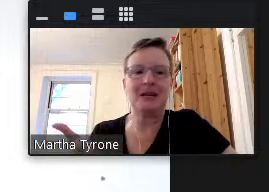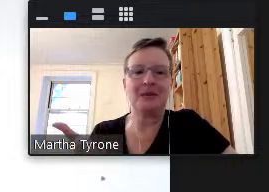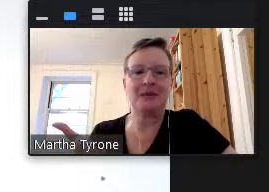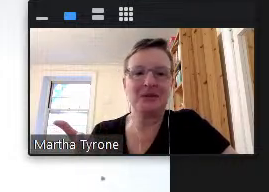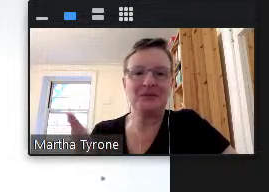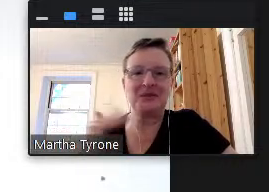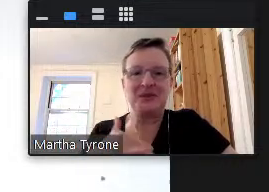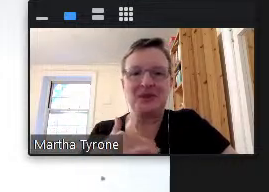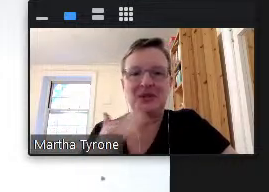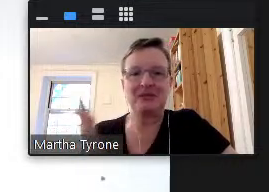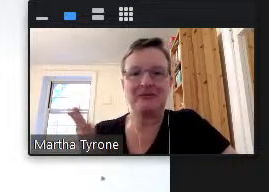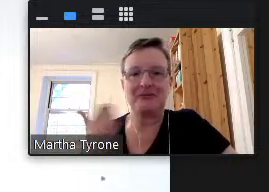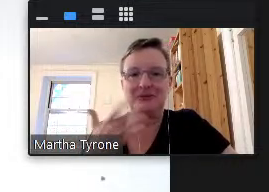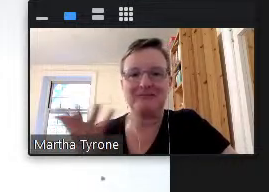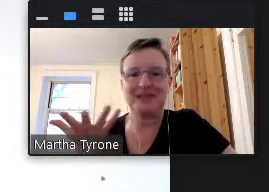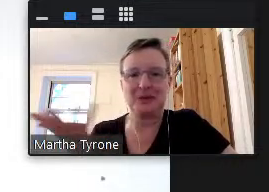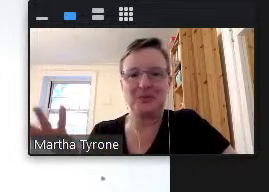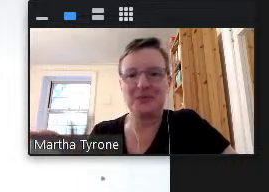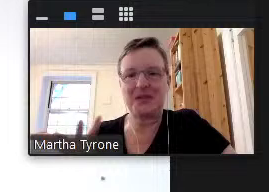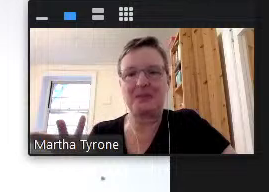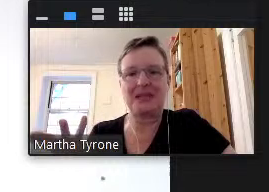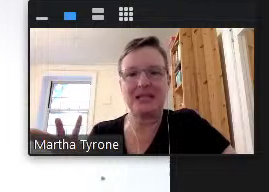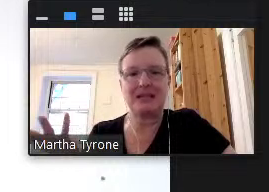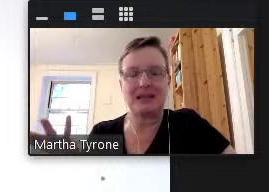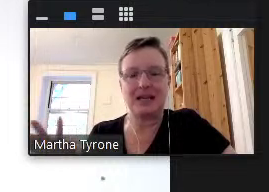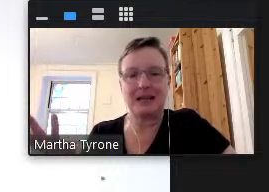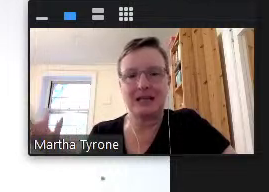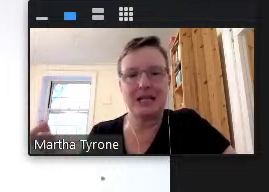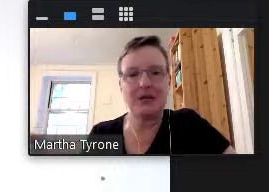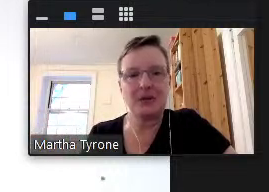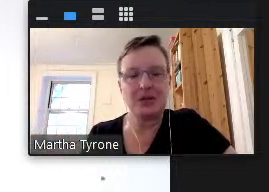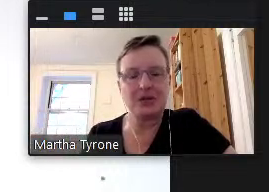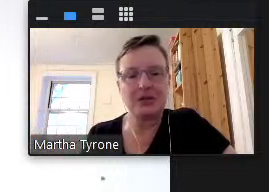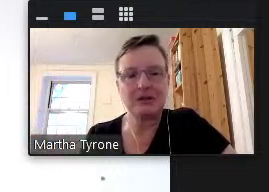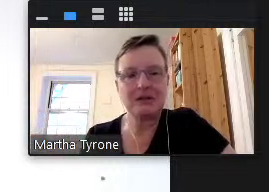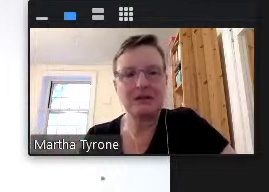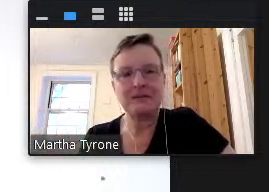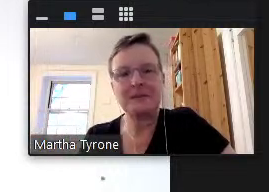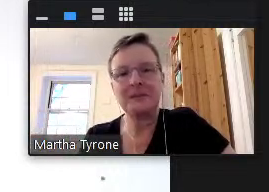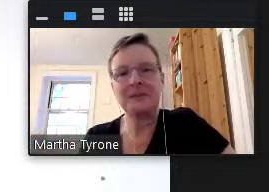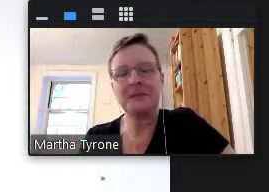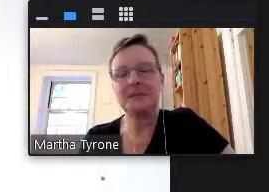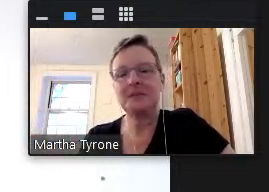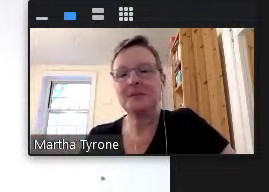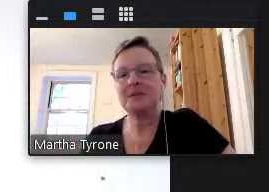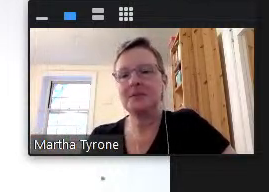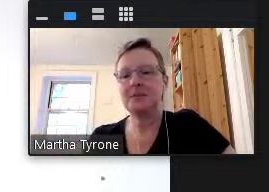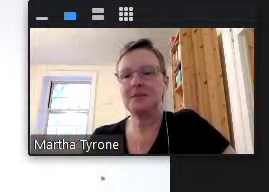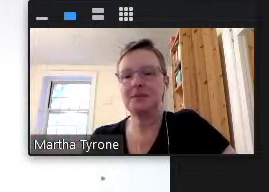full hour. I was going to talk for, something less than that and then take questions.